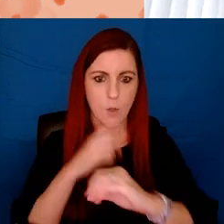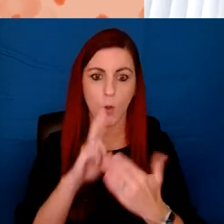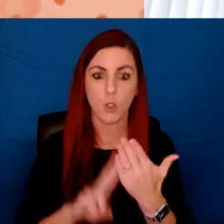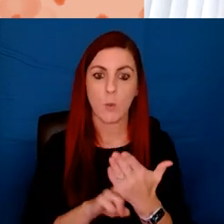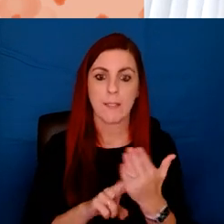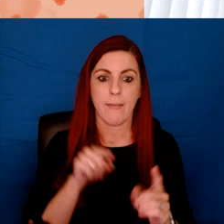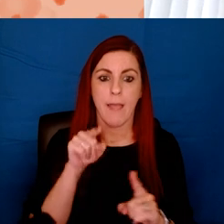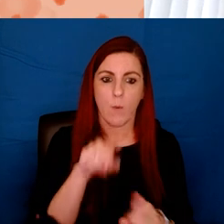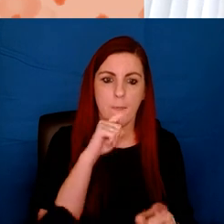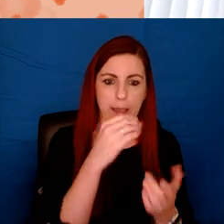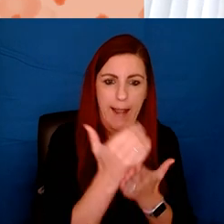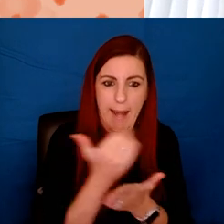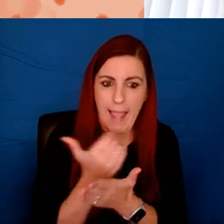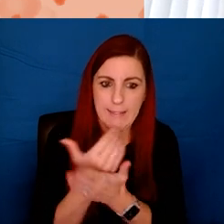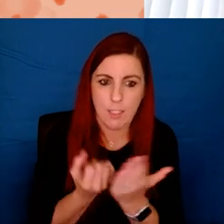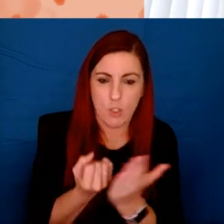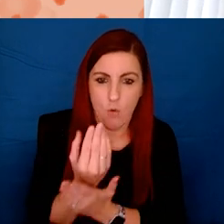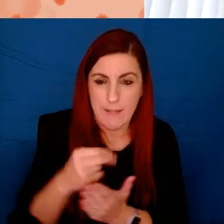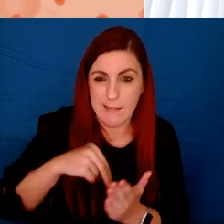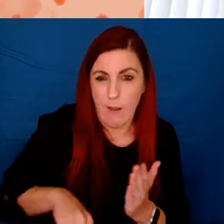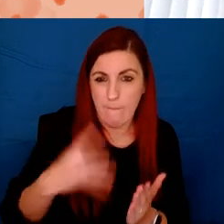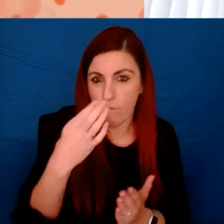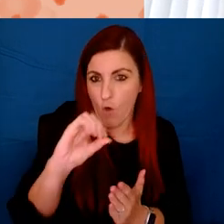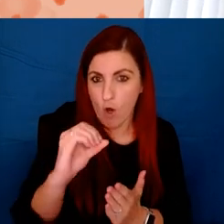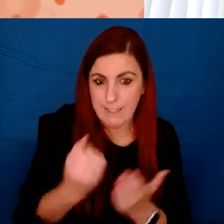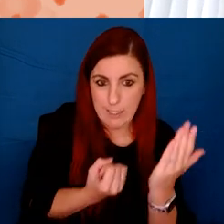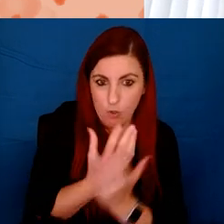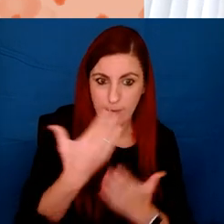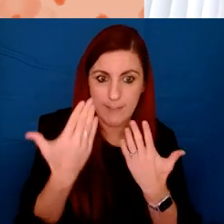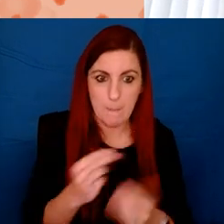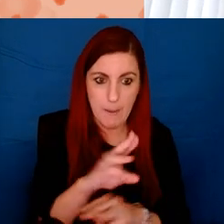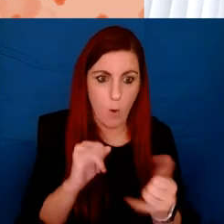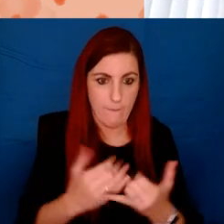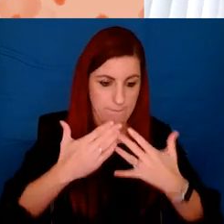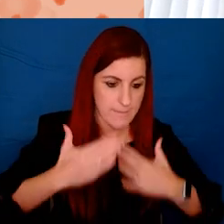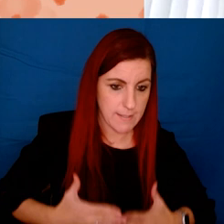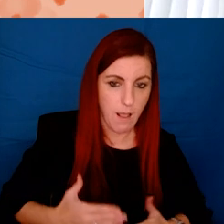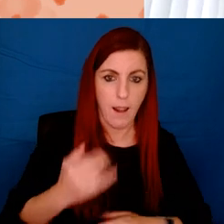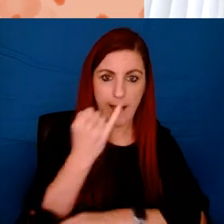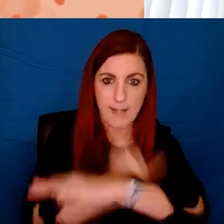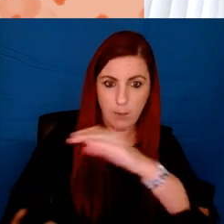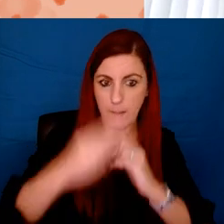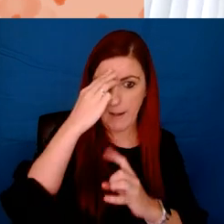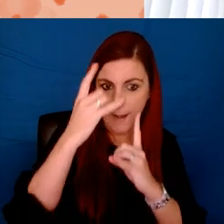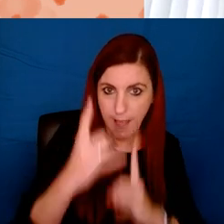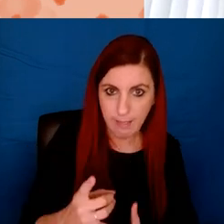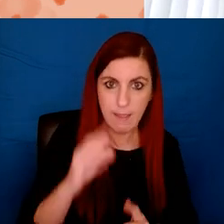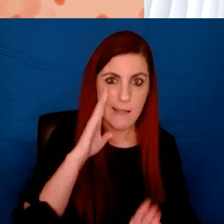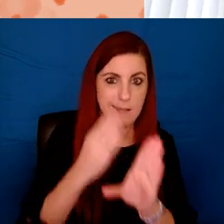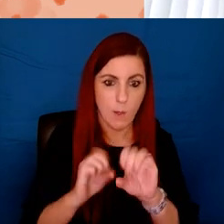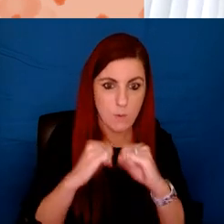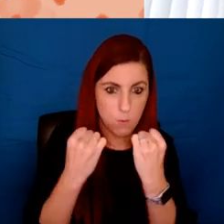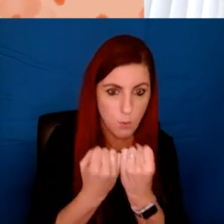then, we've been welcoming stories and have collected about 40 stories from people with physical, intellectual, mental health and